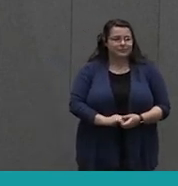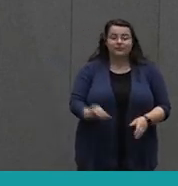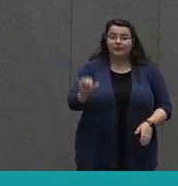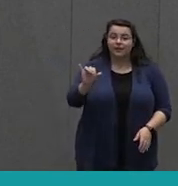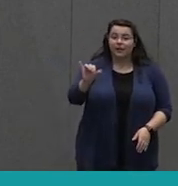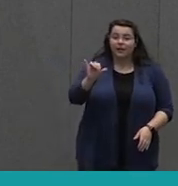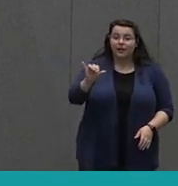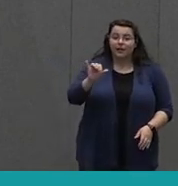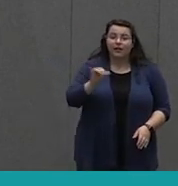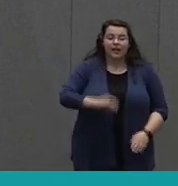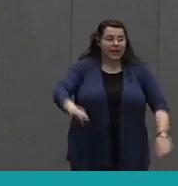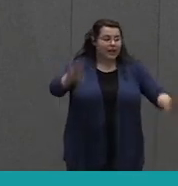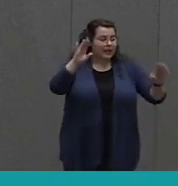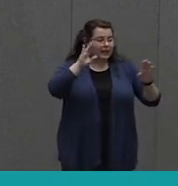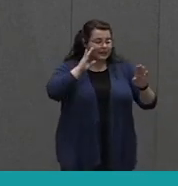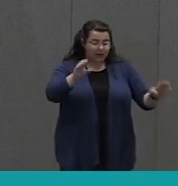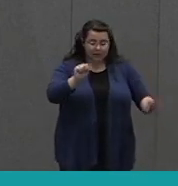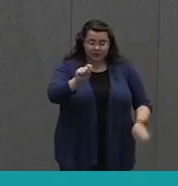Right?